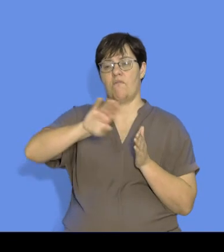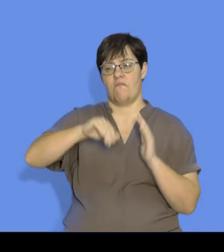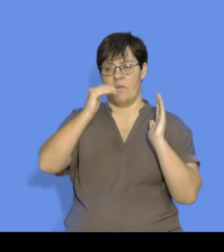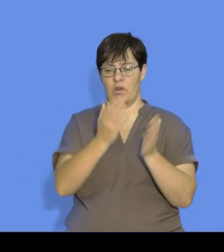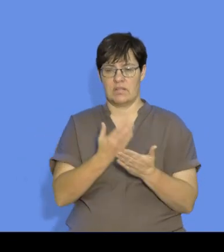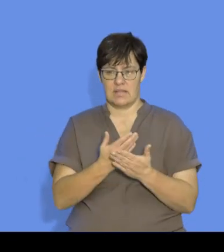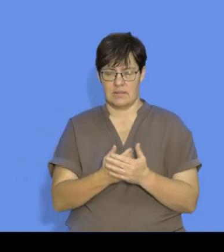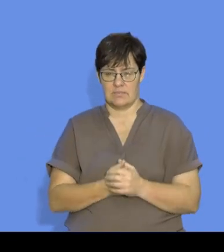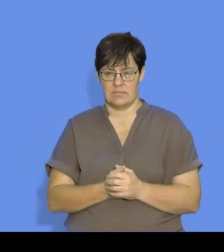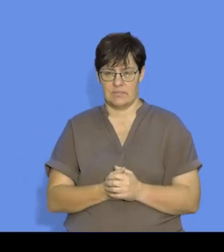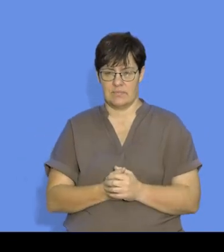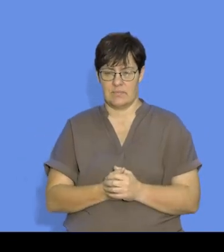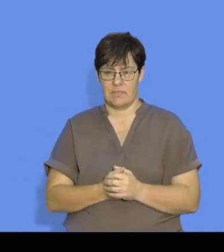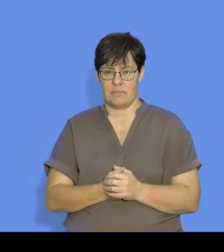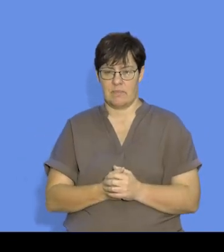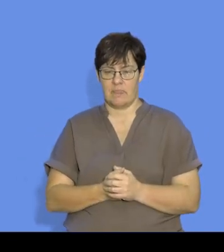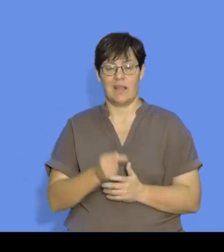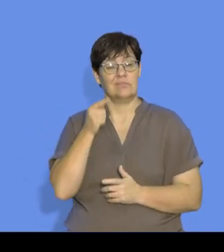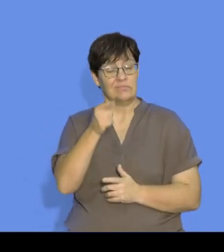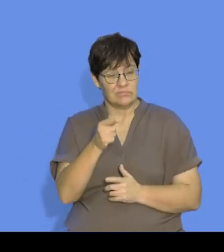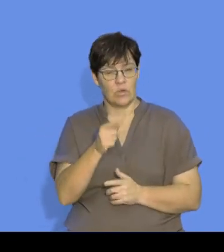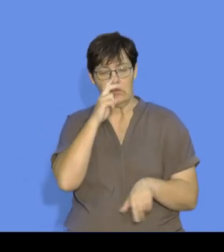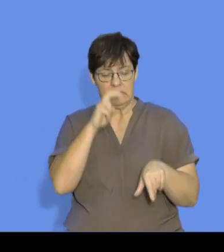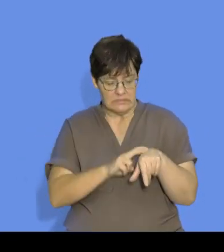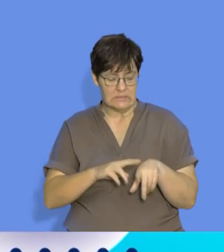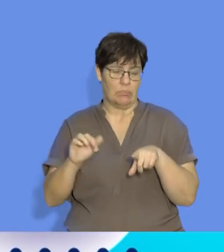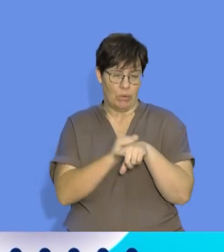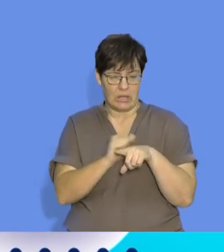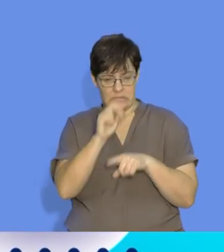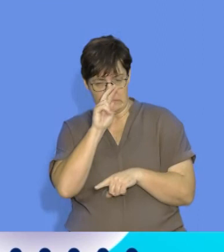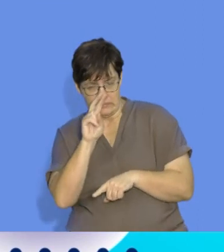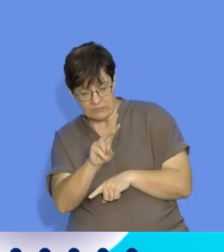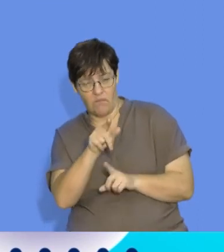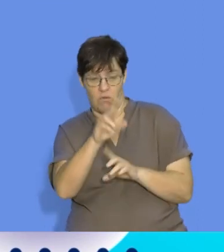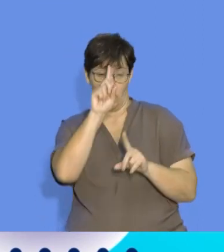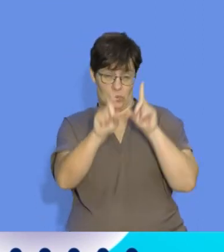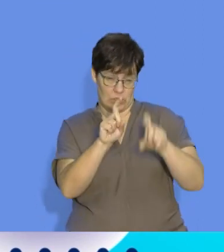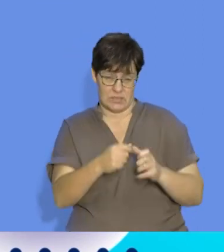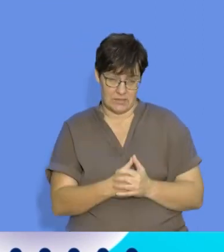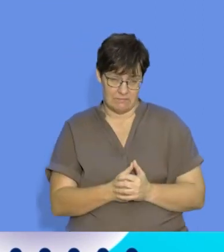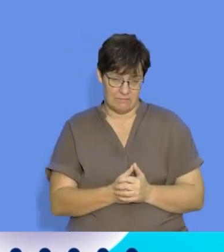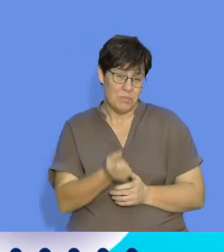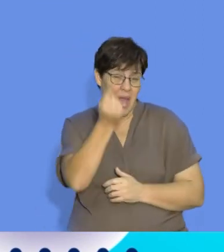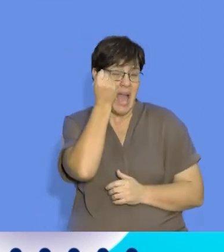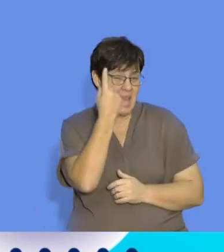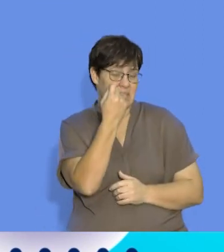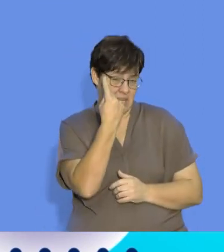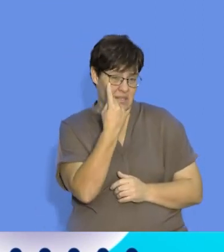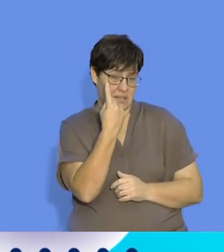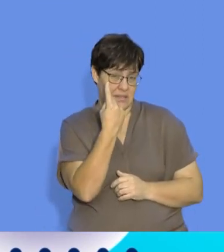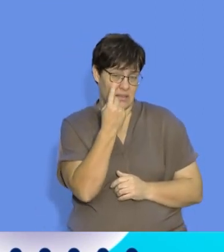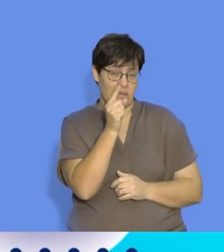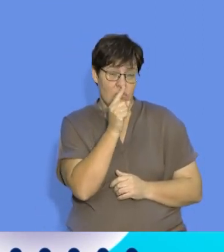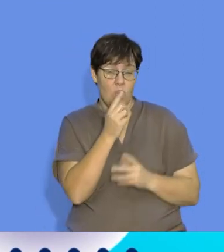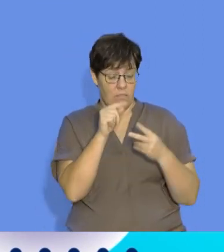that you can remove those brackets there. Right, so that's what you guys need to please look at with these particular questions. Guys, understand